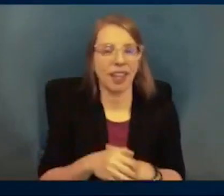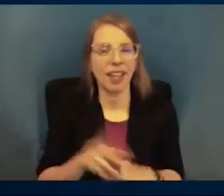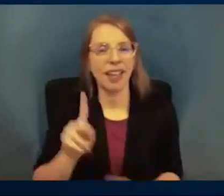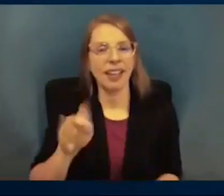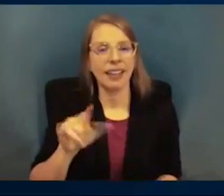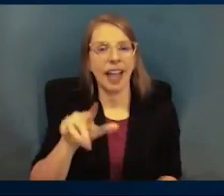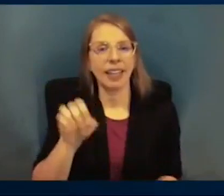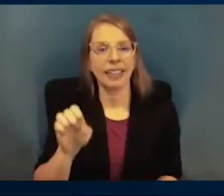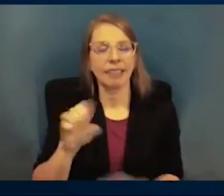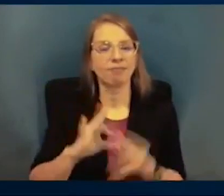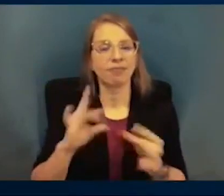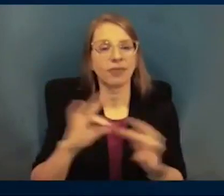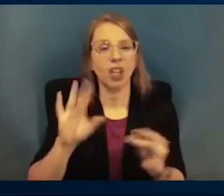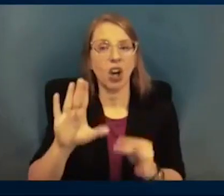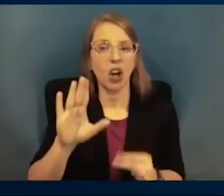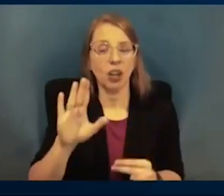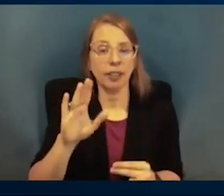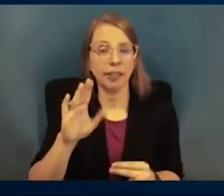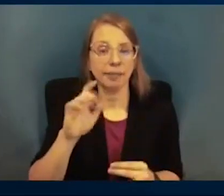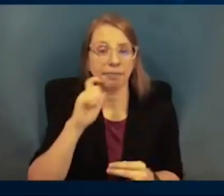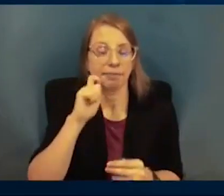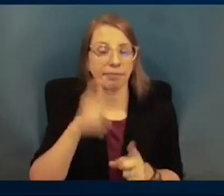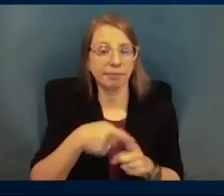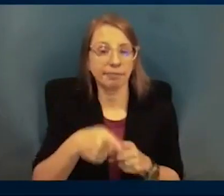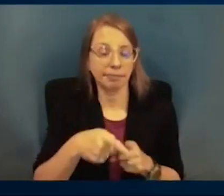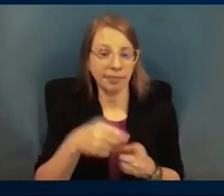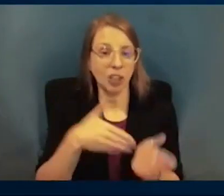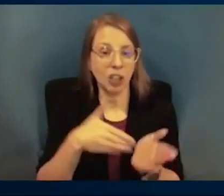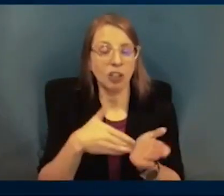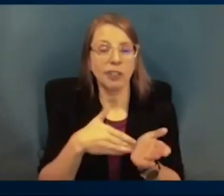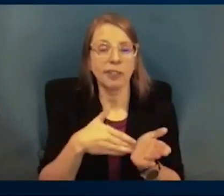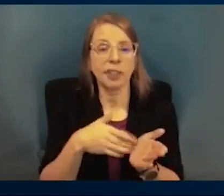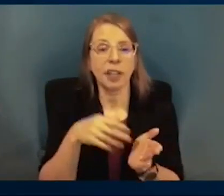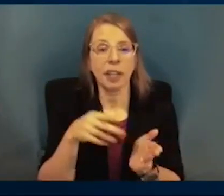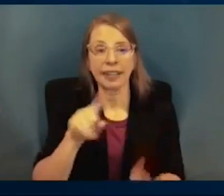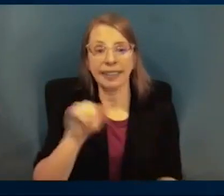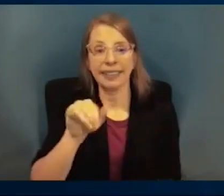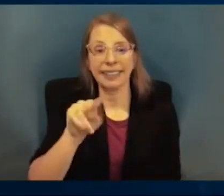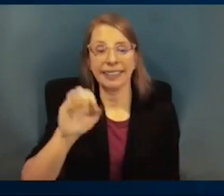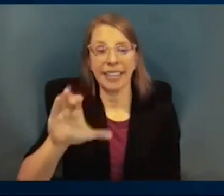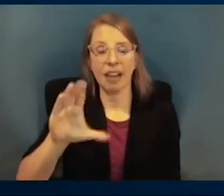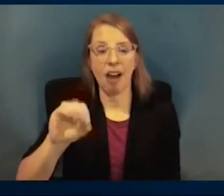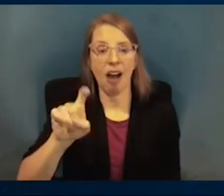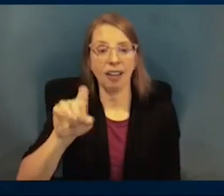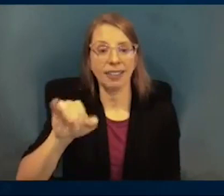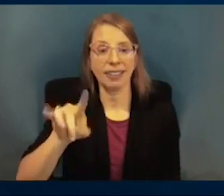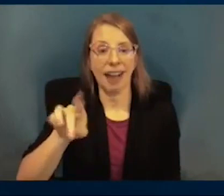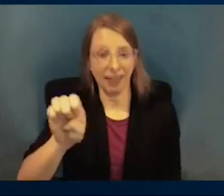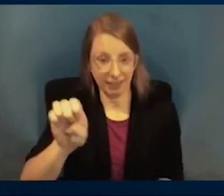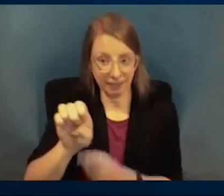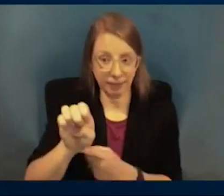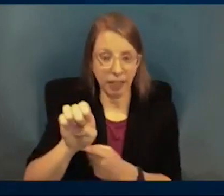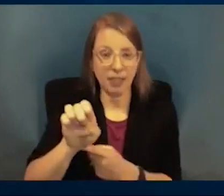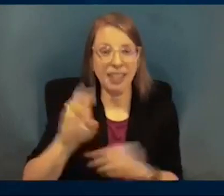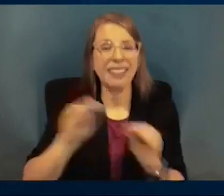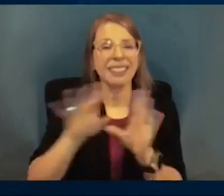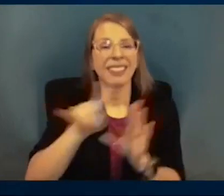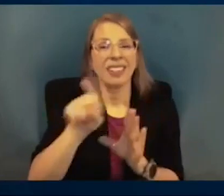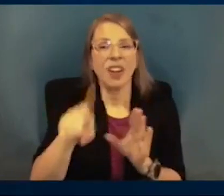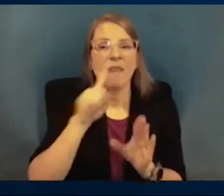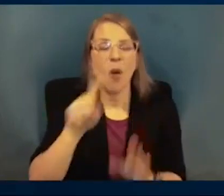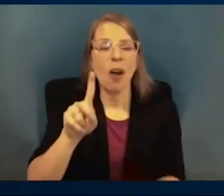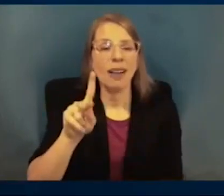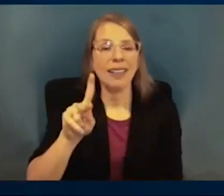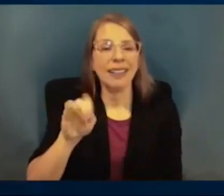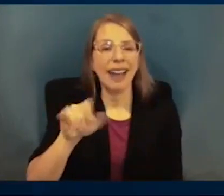dermatologist says the same thing as Dr. Rajpara about zinc oxide. So a clarifying question that I have for Kylie,